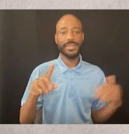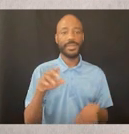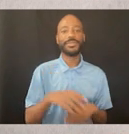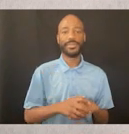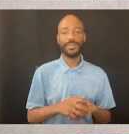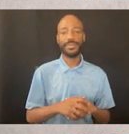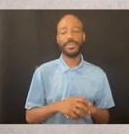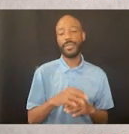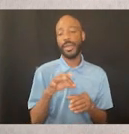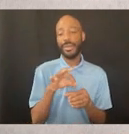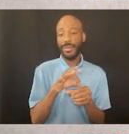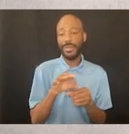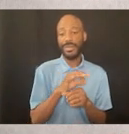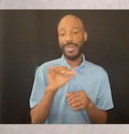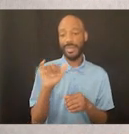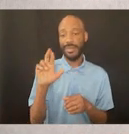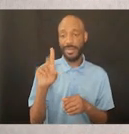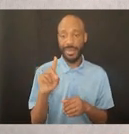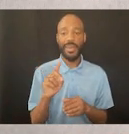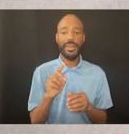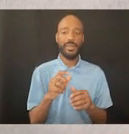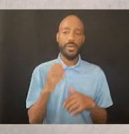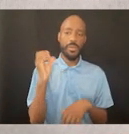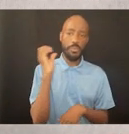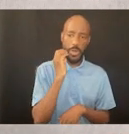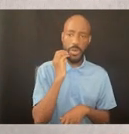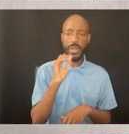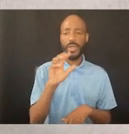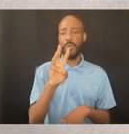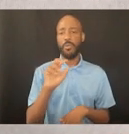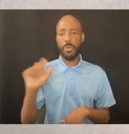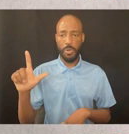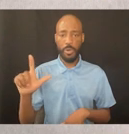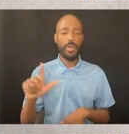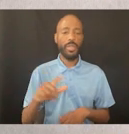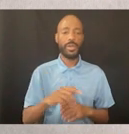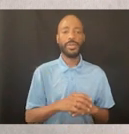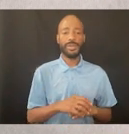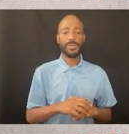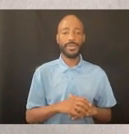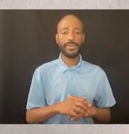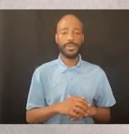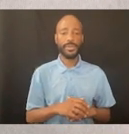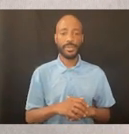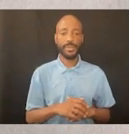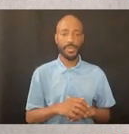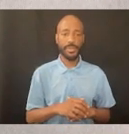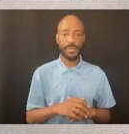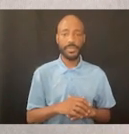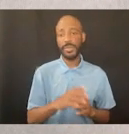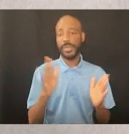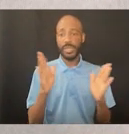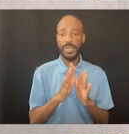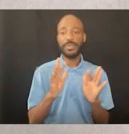yarn, green bulky wool in Knit Pack's oregano colorway, a madras shirt samples, and small beads